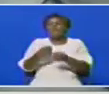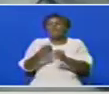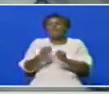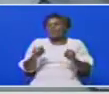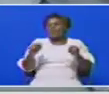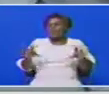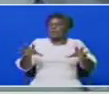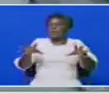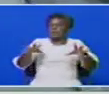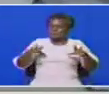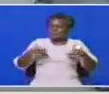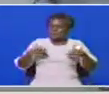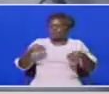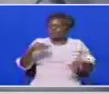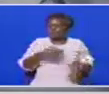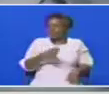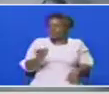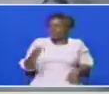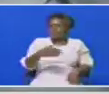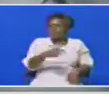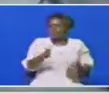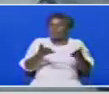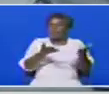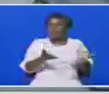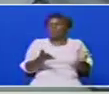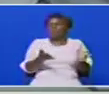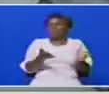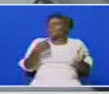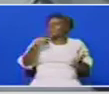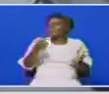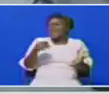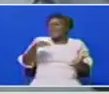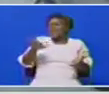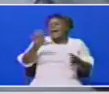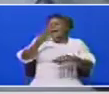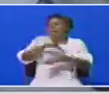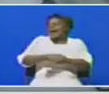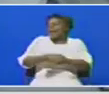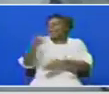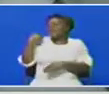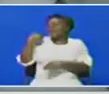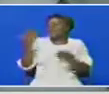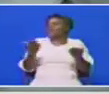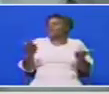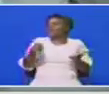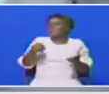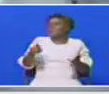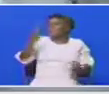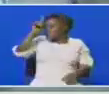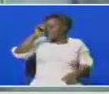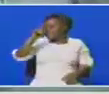this monkey business. They must come out clearly and tell us where they're getting those numbers from. This is a matter of